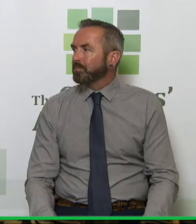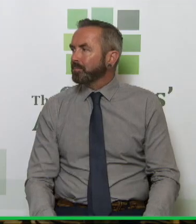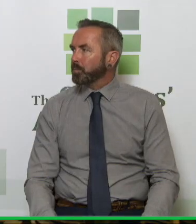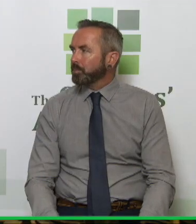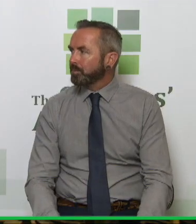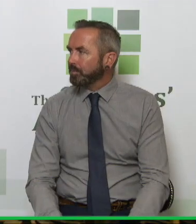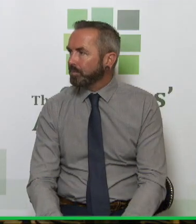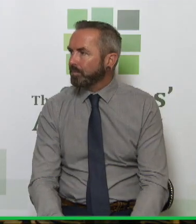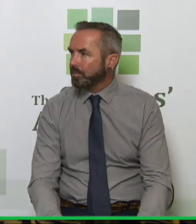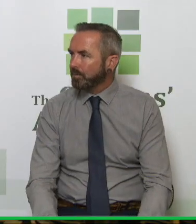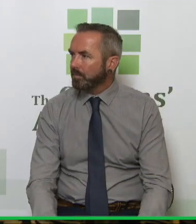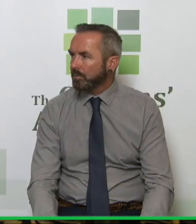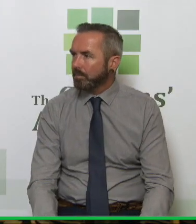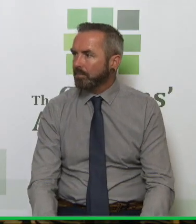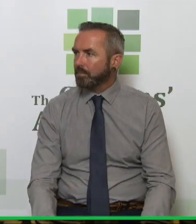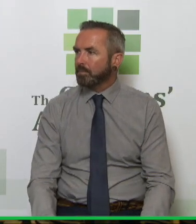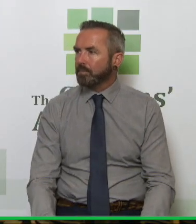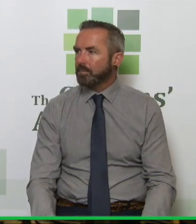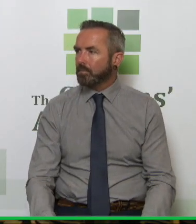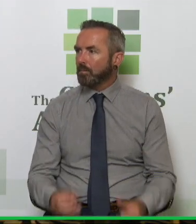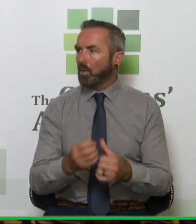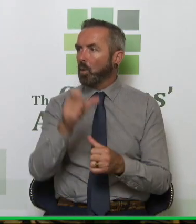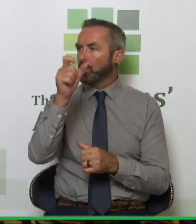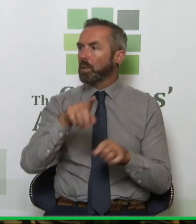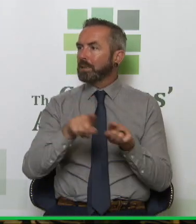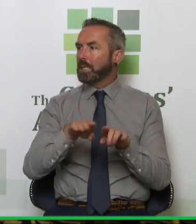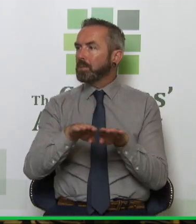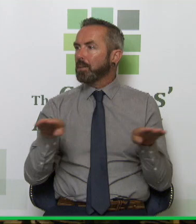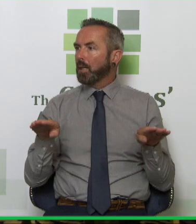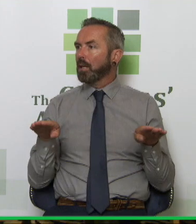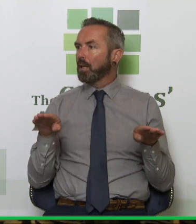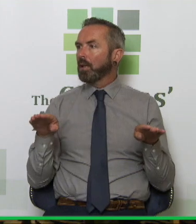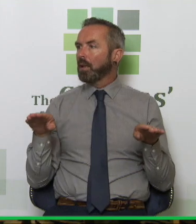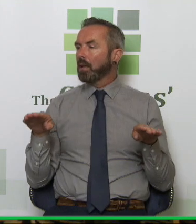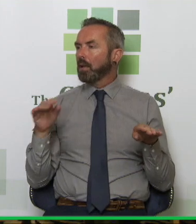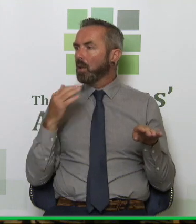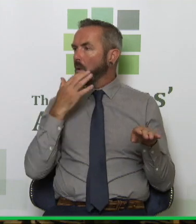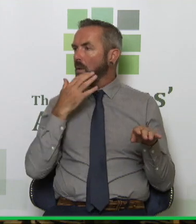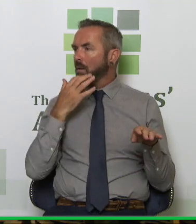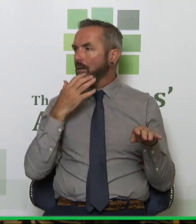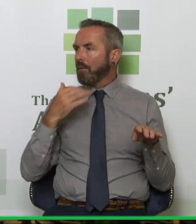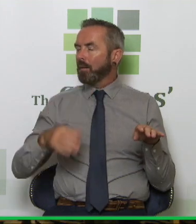Sorry, I know there was another person at your table. Was there another hand up at table 9?